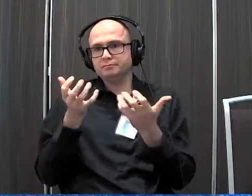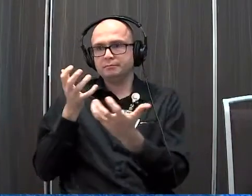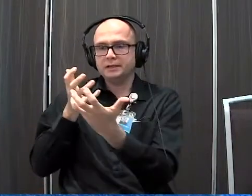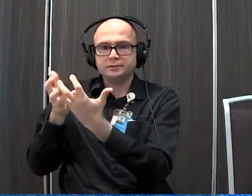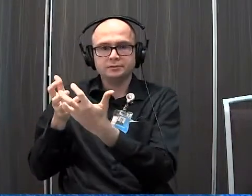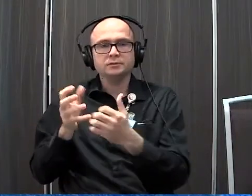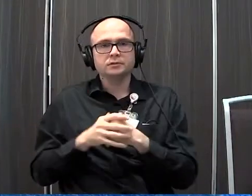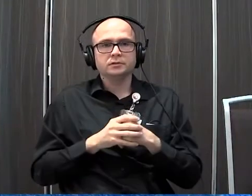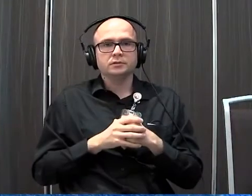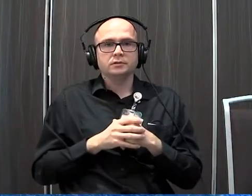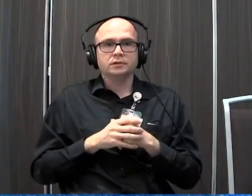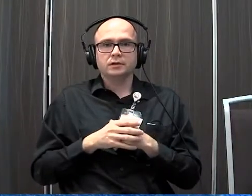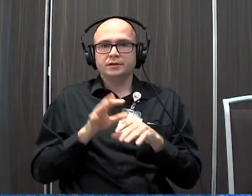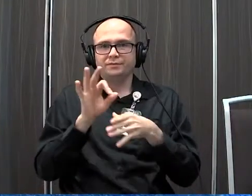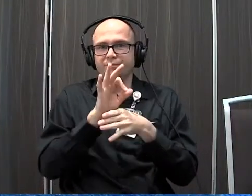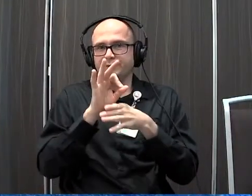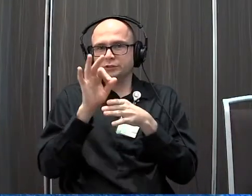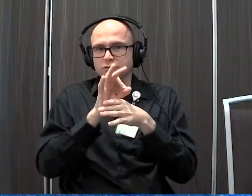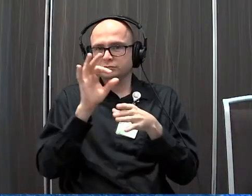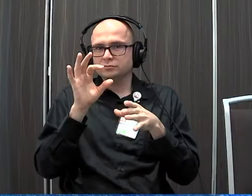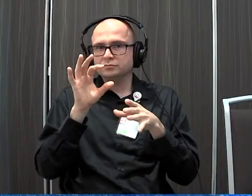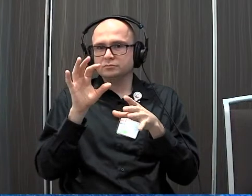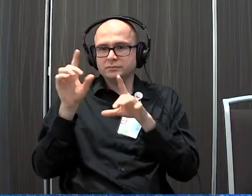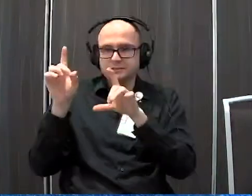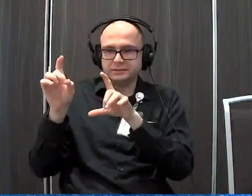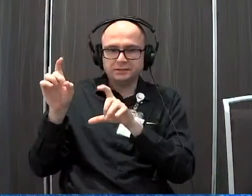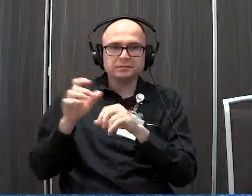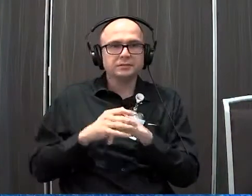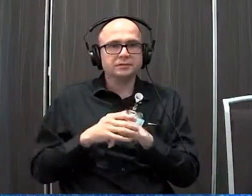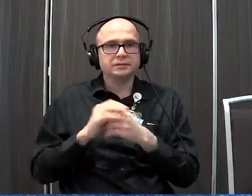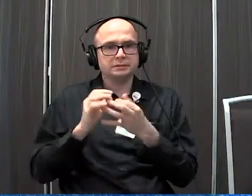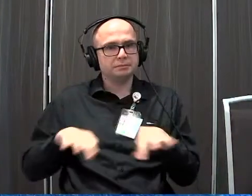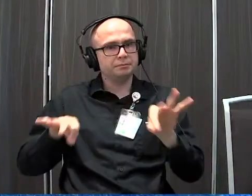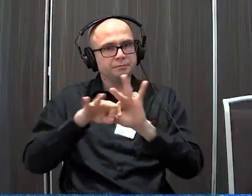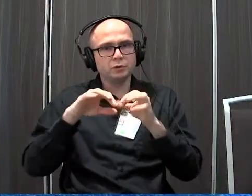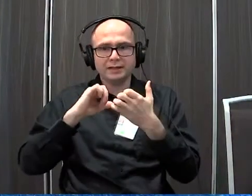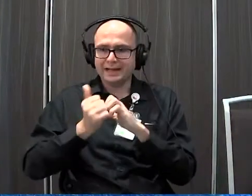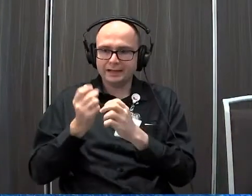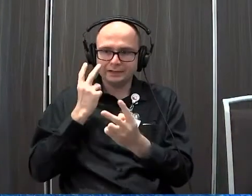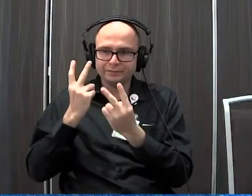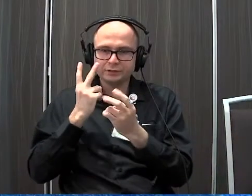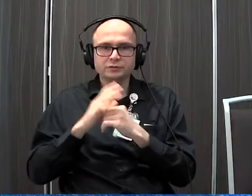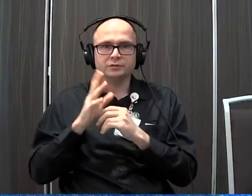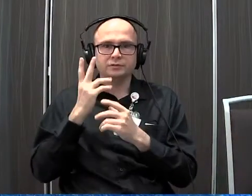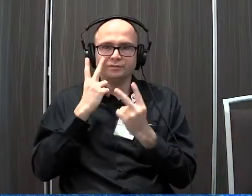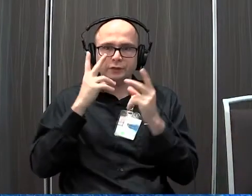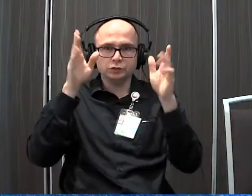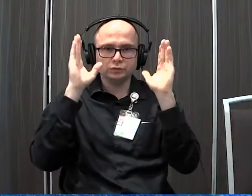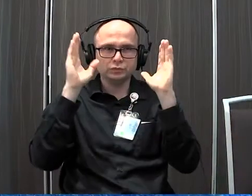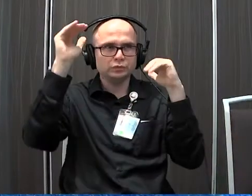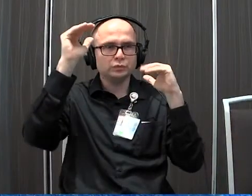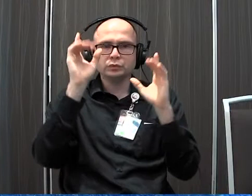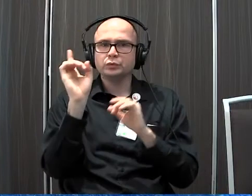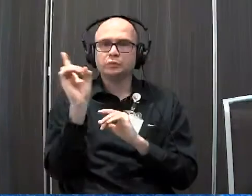functional vision assessment. It's really important to know how the student is using their vision. So where are their visual field loss? What's their